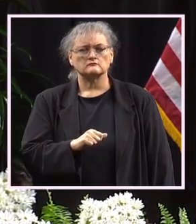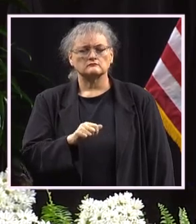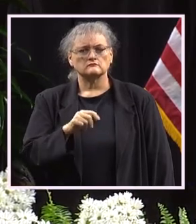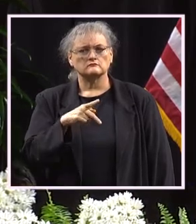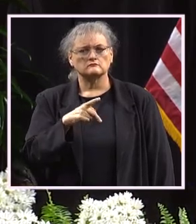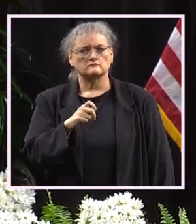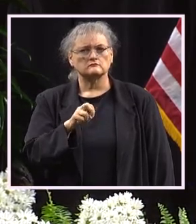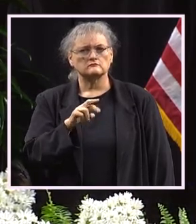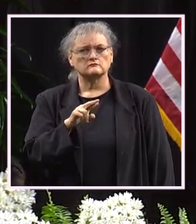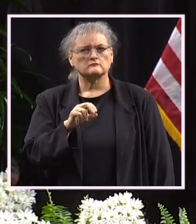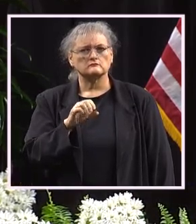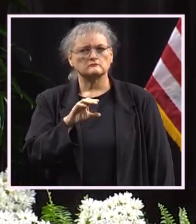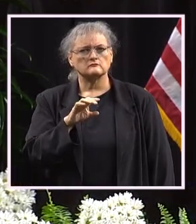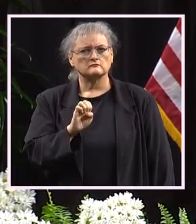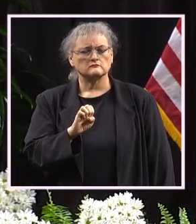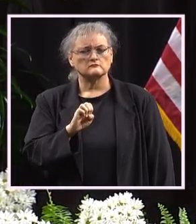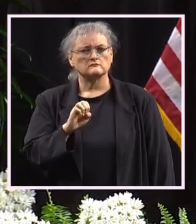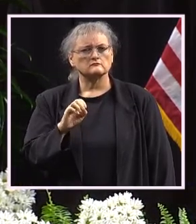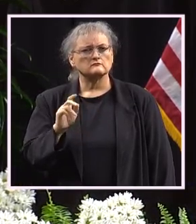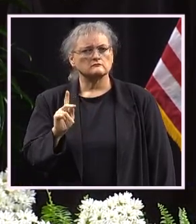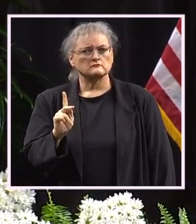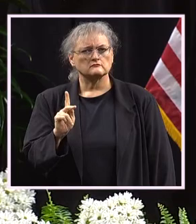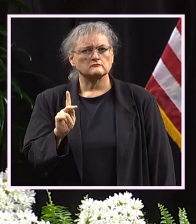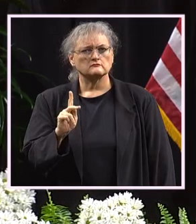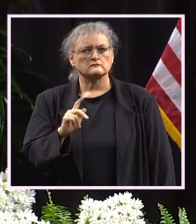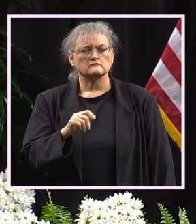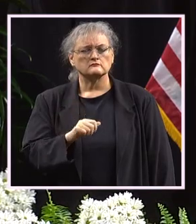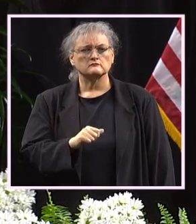Pierce Thomas West Kellogg.